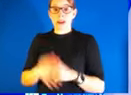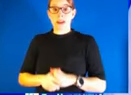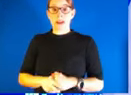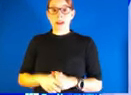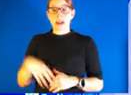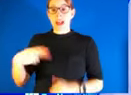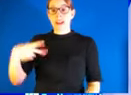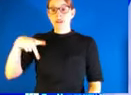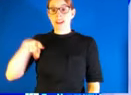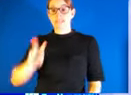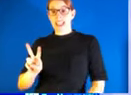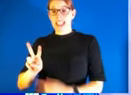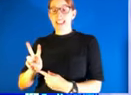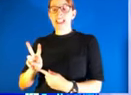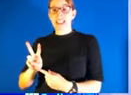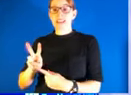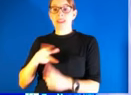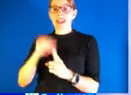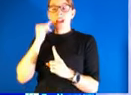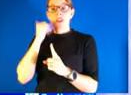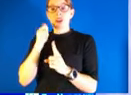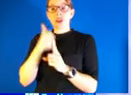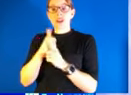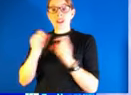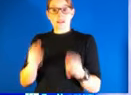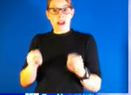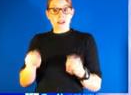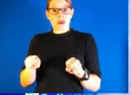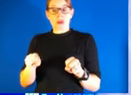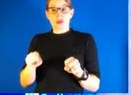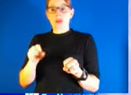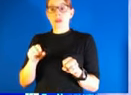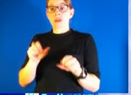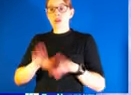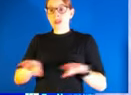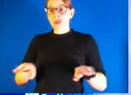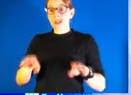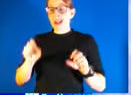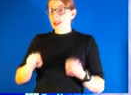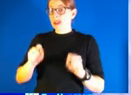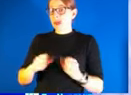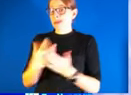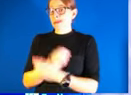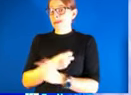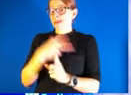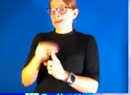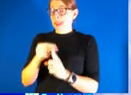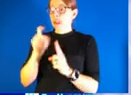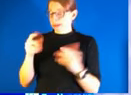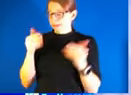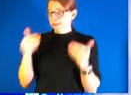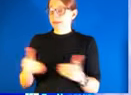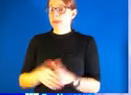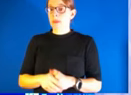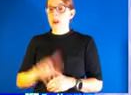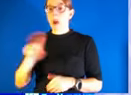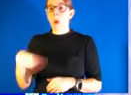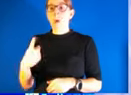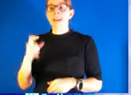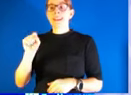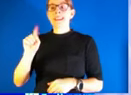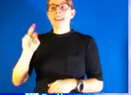HPV vaccine, which if you are eligible or your children or people you know are eligible, please go get that. But that is the only sterilizing vaccine that we